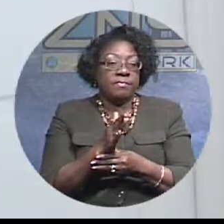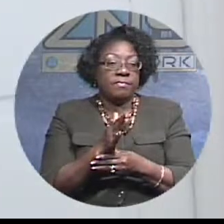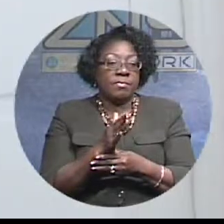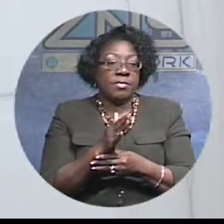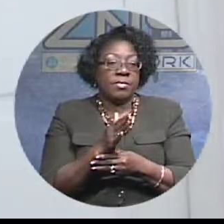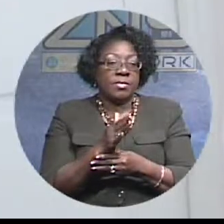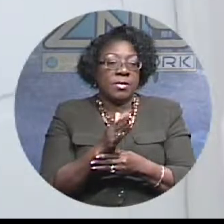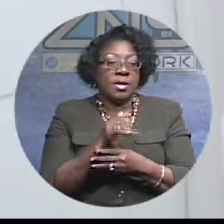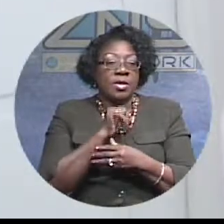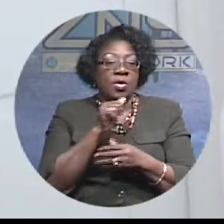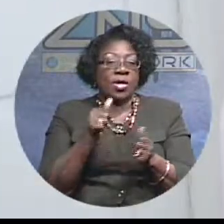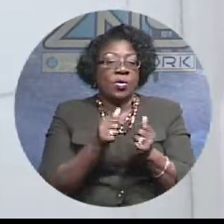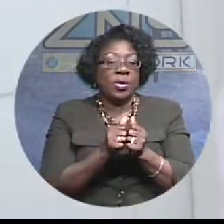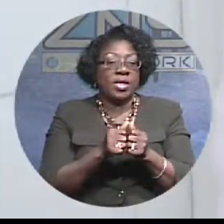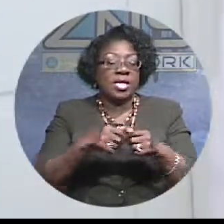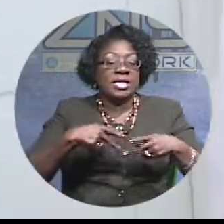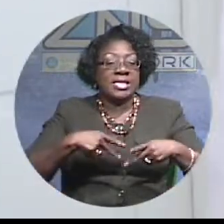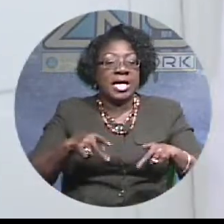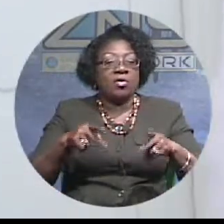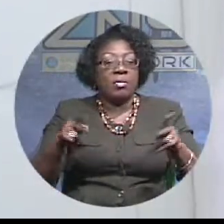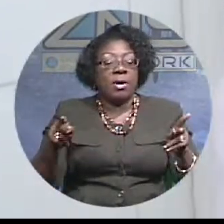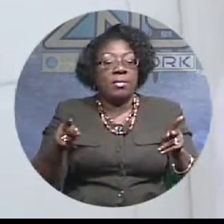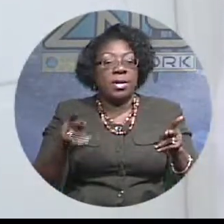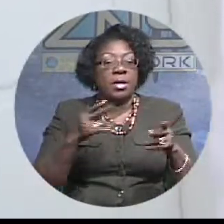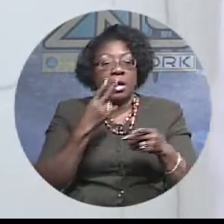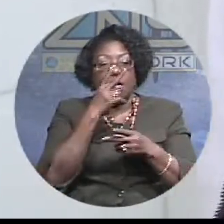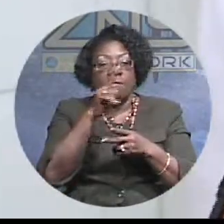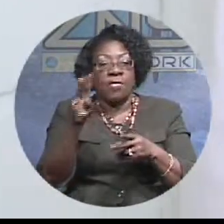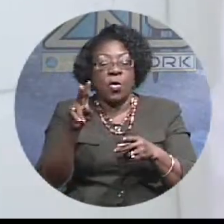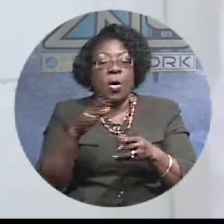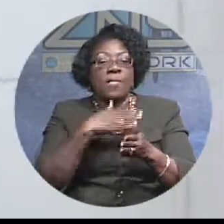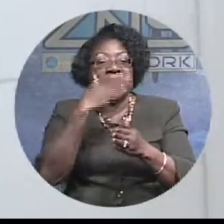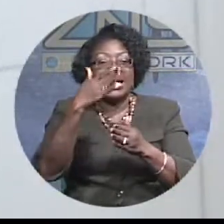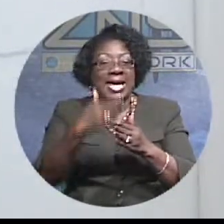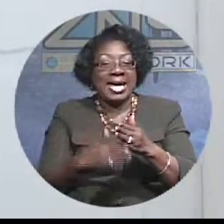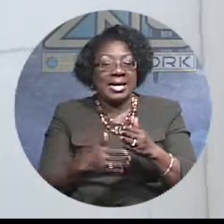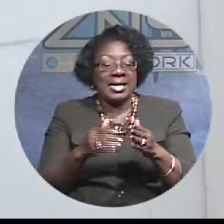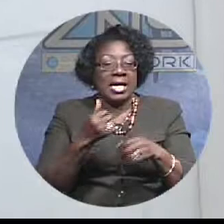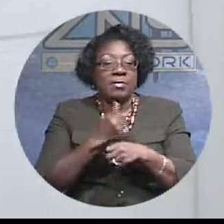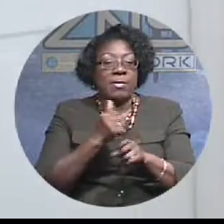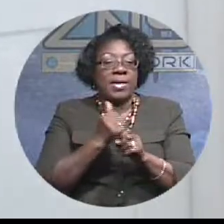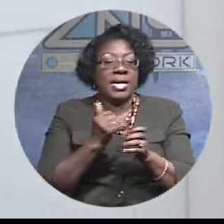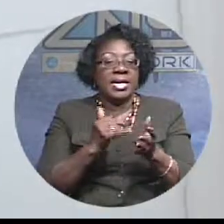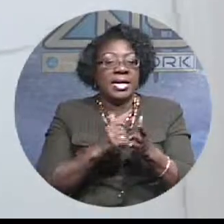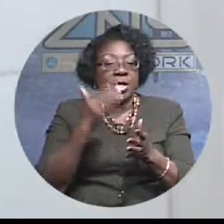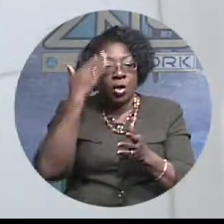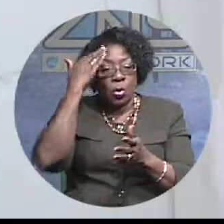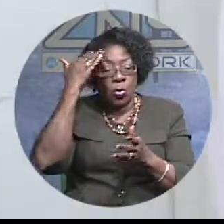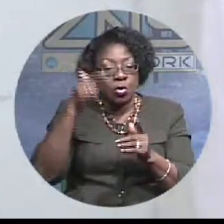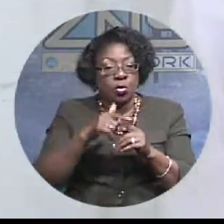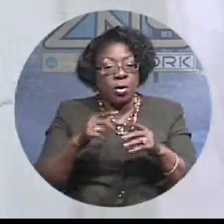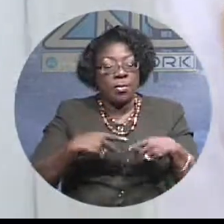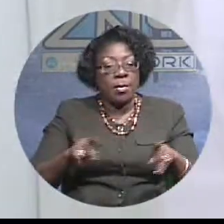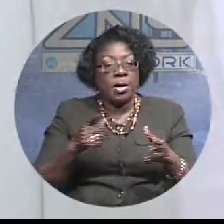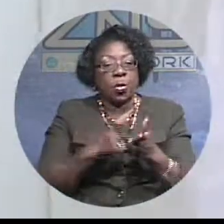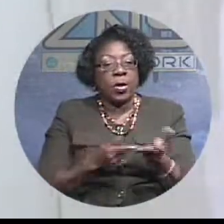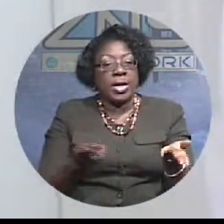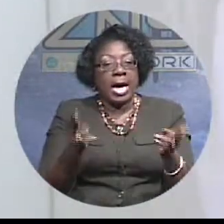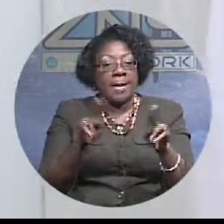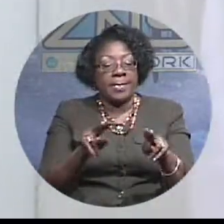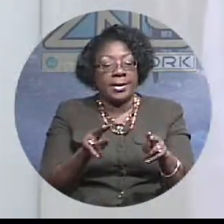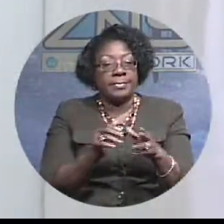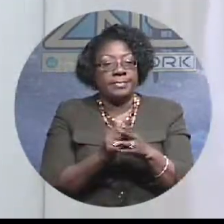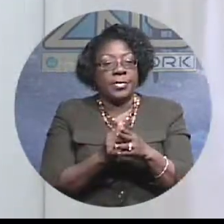the hearings would be not with the general public's view, but at the end that he will make it known to the public exactly what took